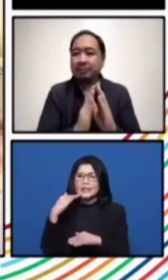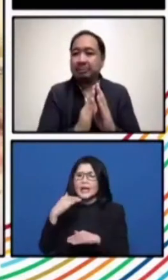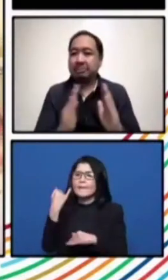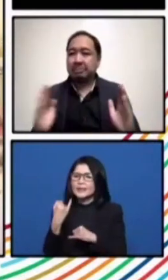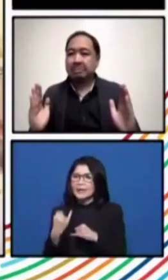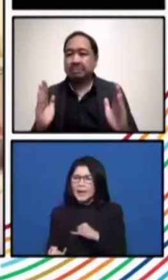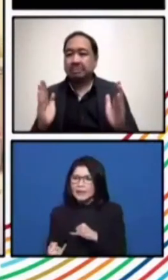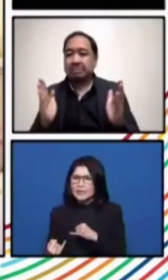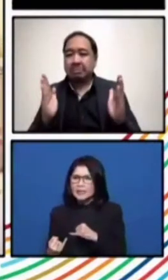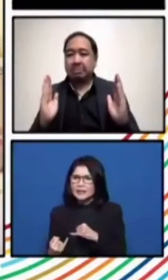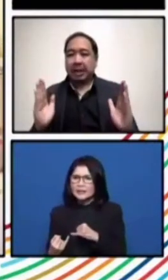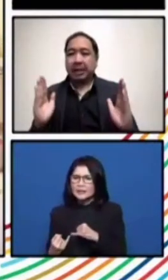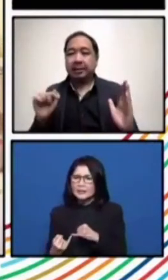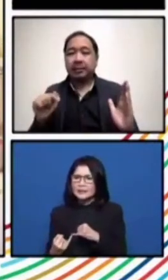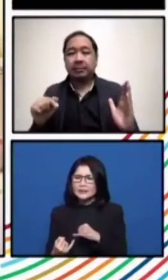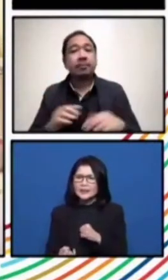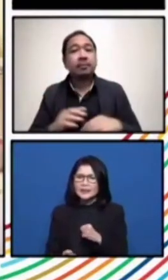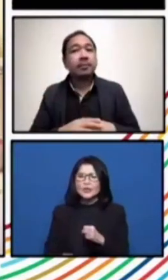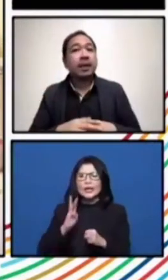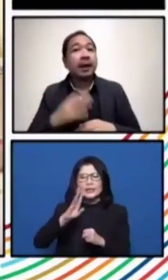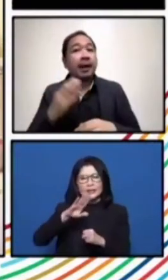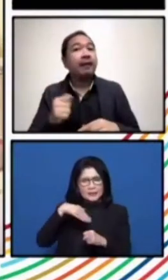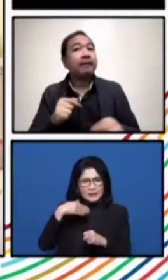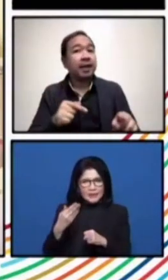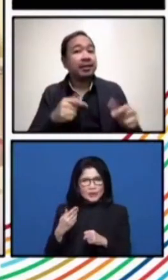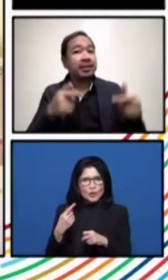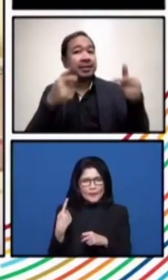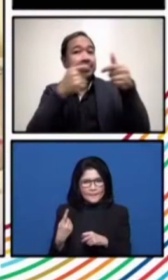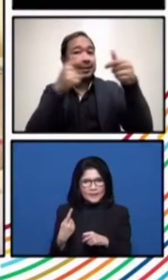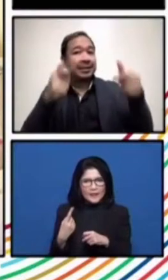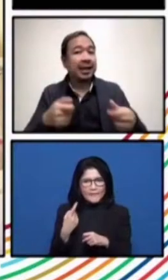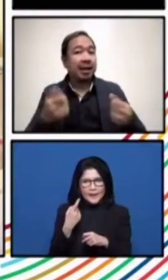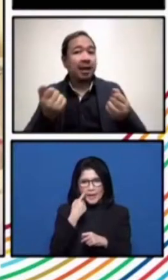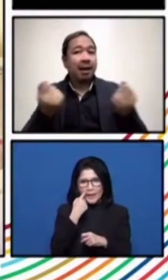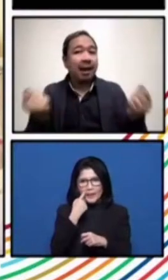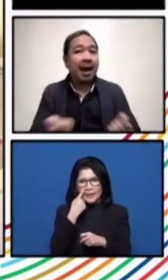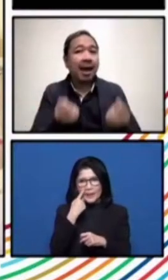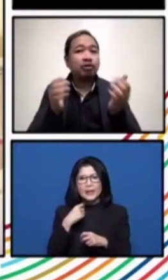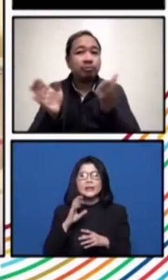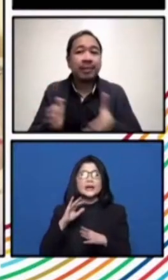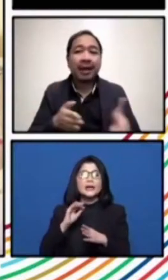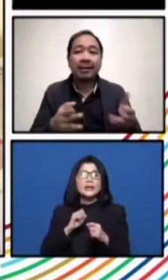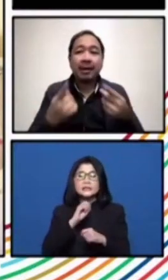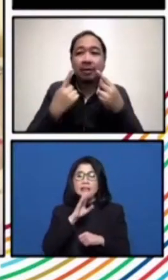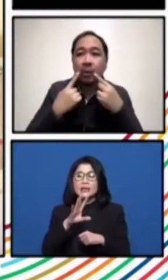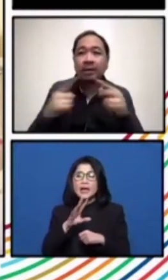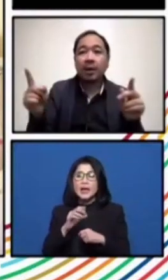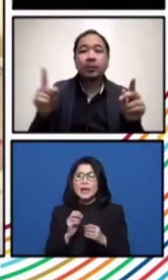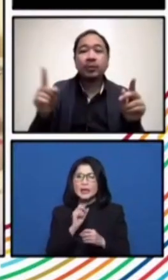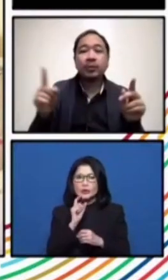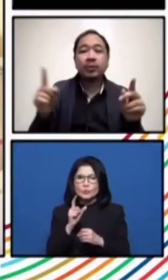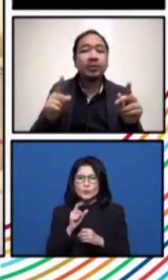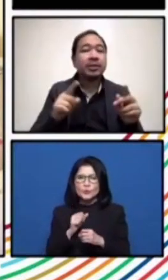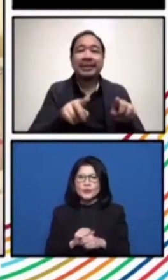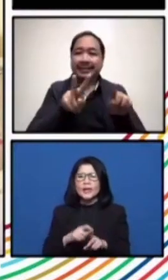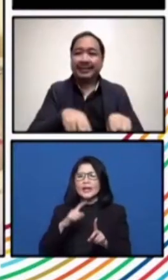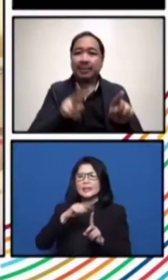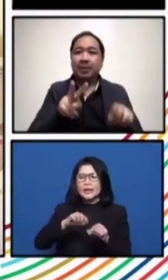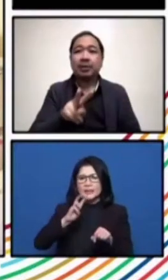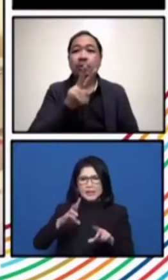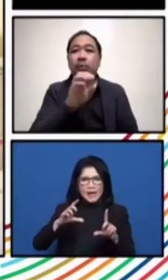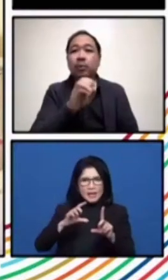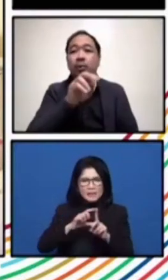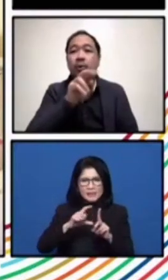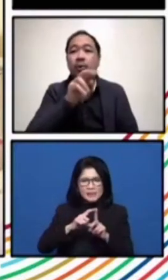a section plan which we will announce 2022 December 3rd we determined actions for developing data and